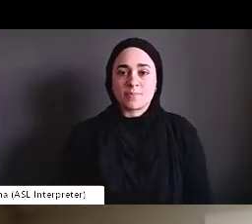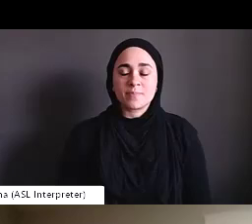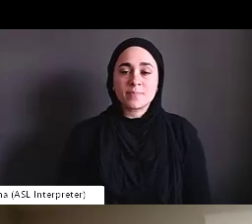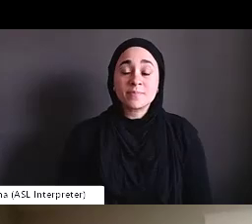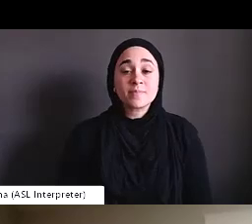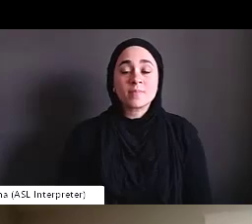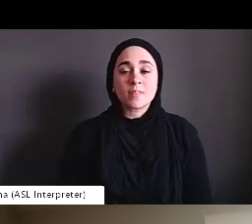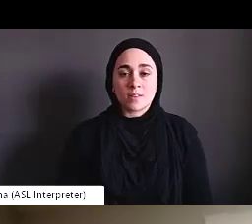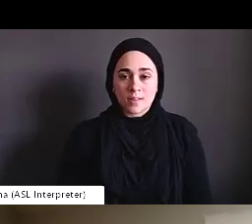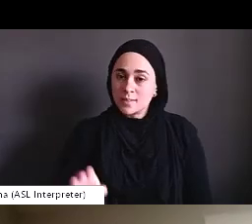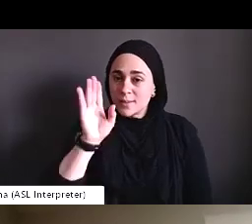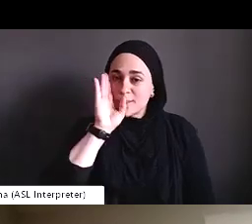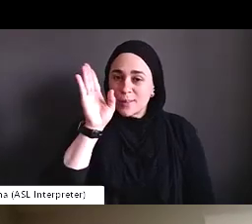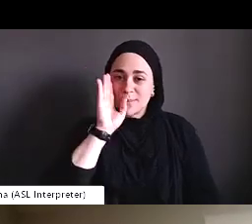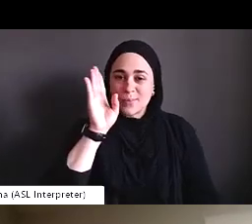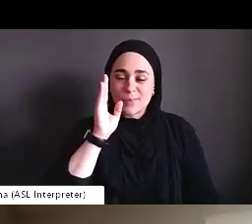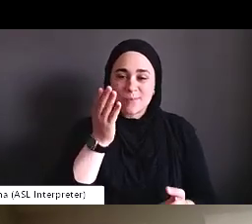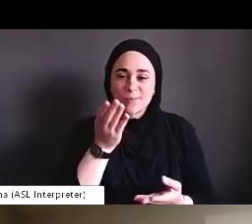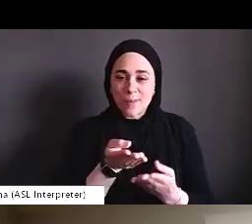Well, hi, everyone.